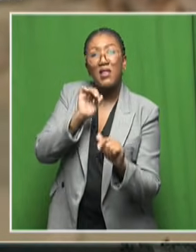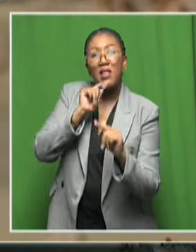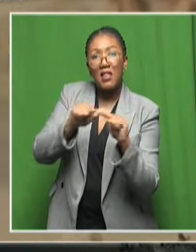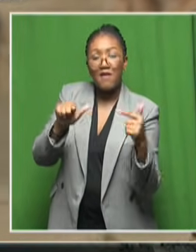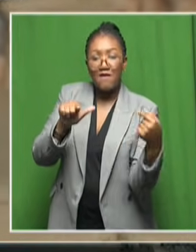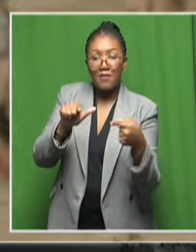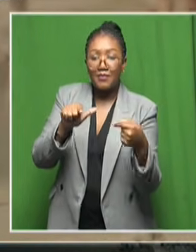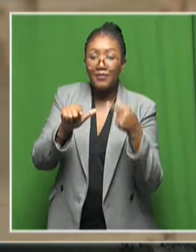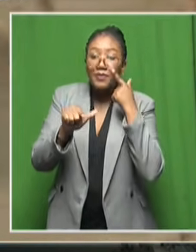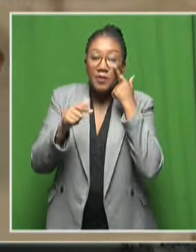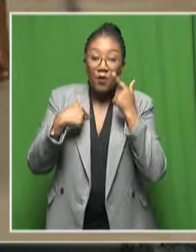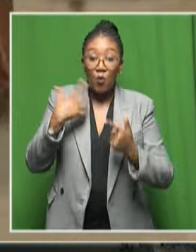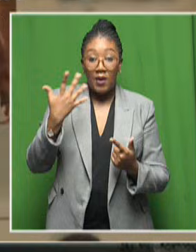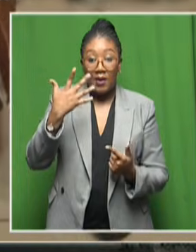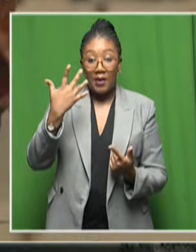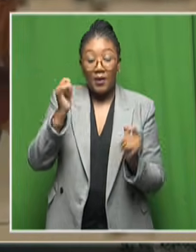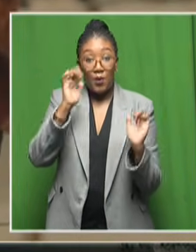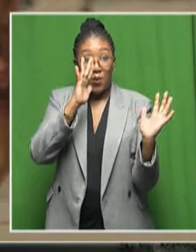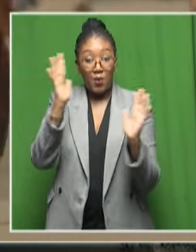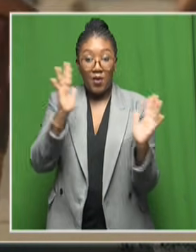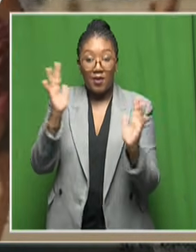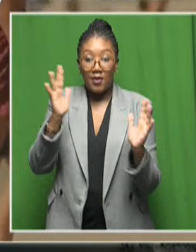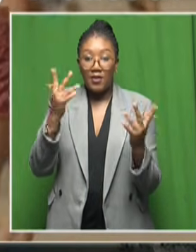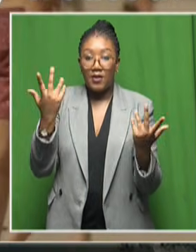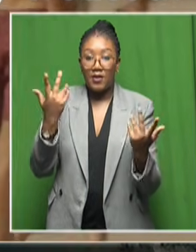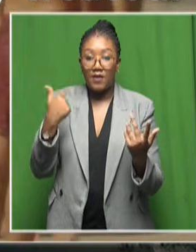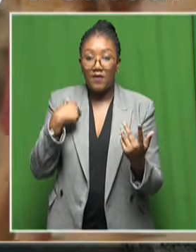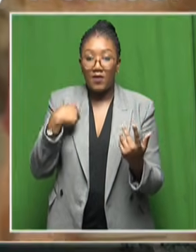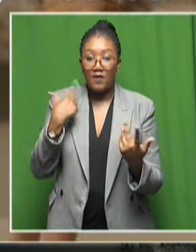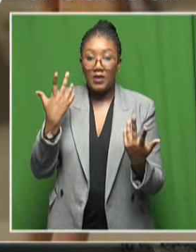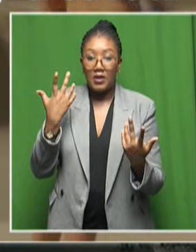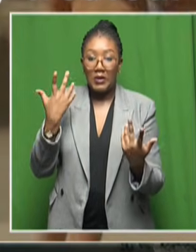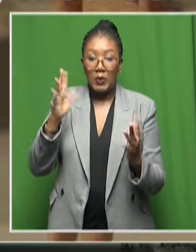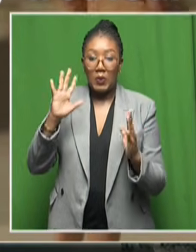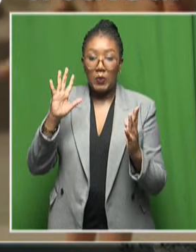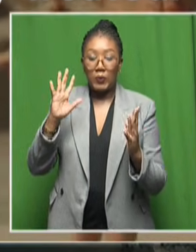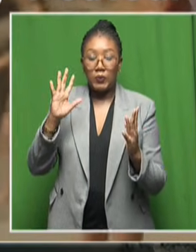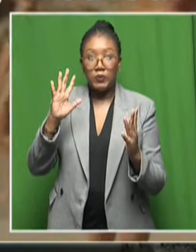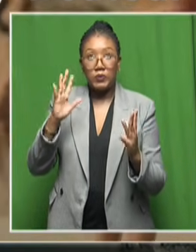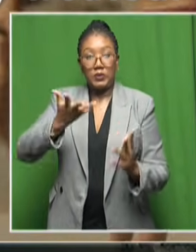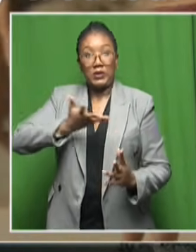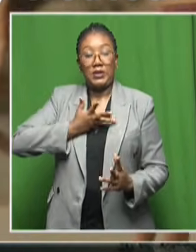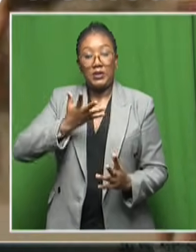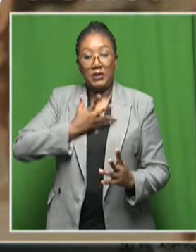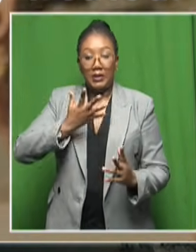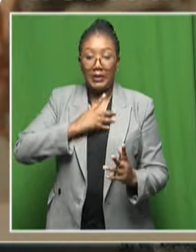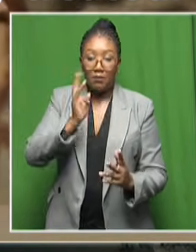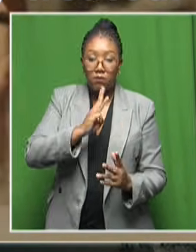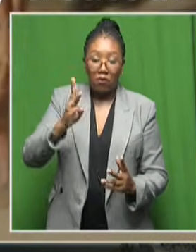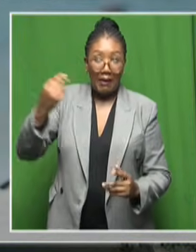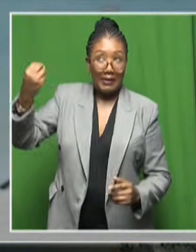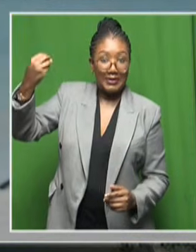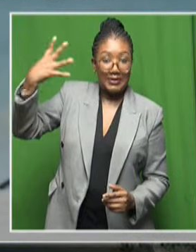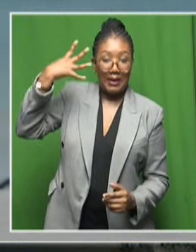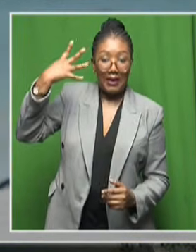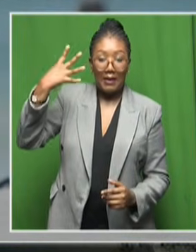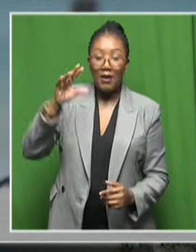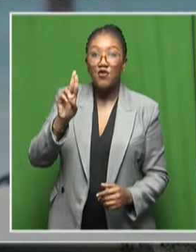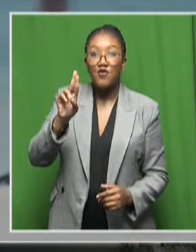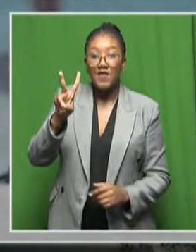we listen to the weather, we often hear, you know, high UV index levels. So basically, UV radiation is